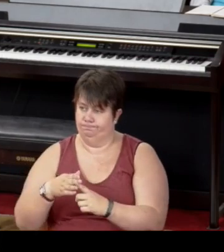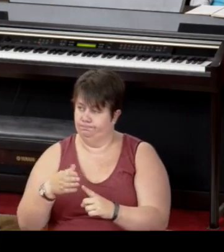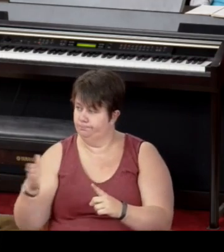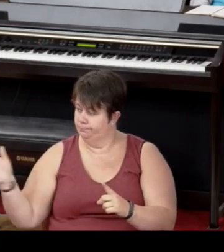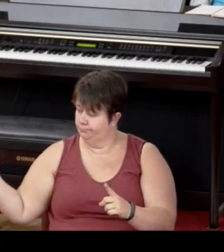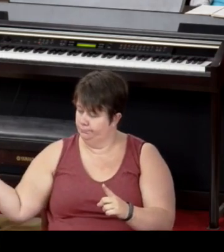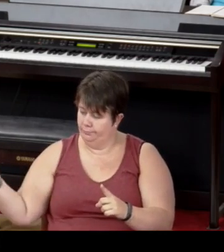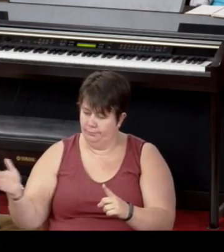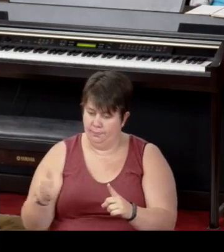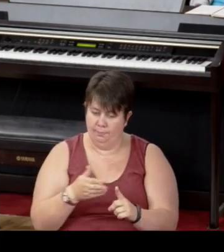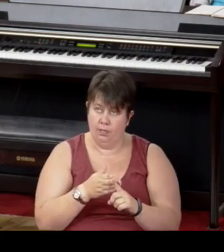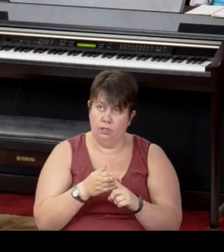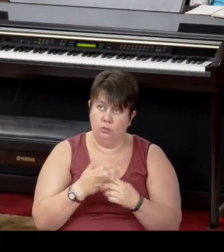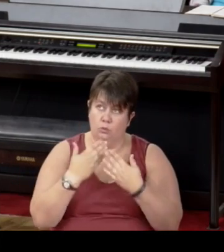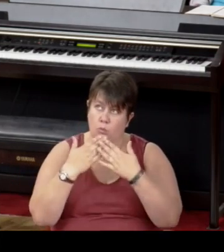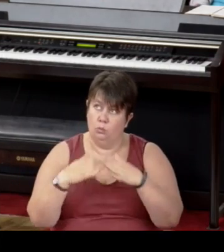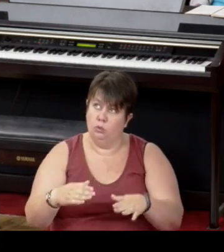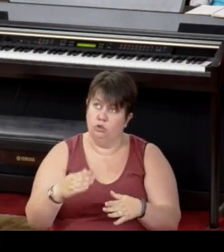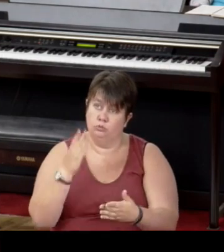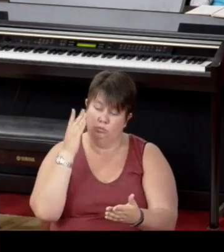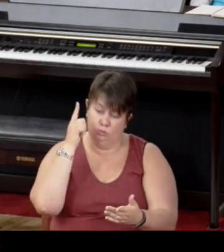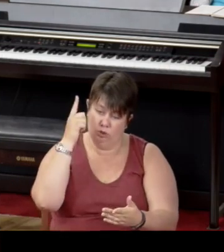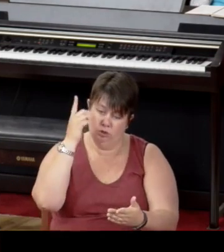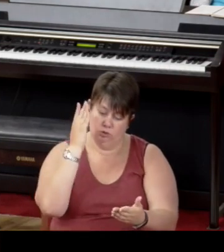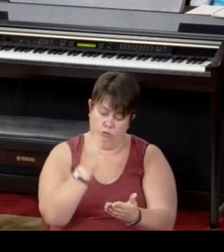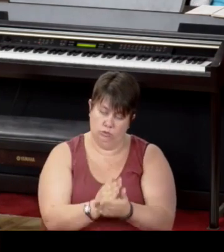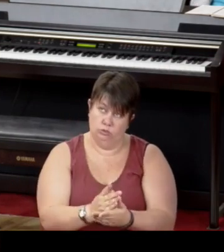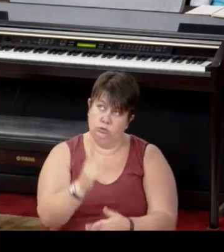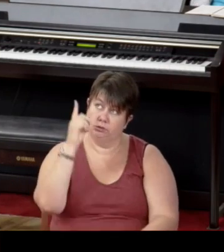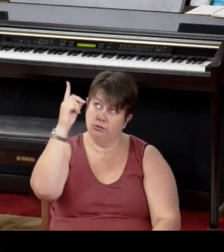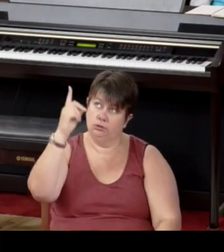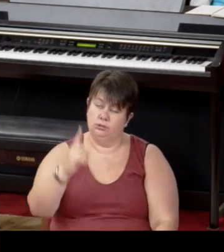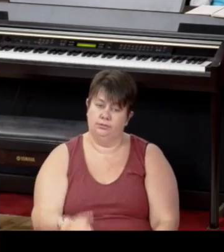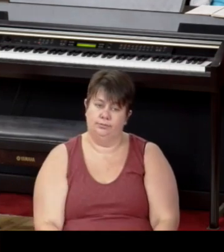to worshiping the one true God.